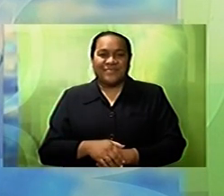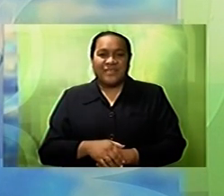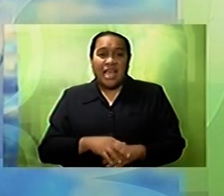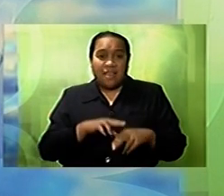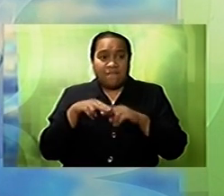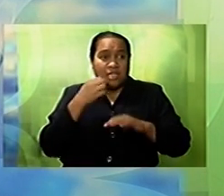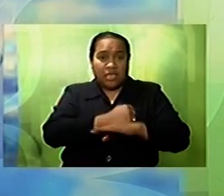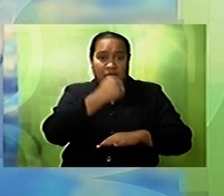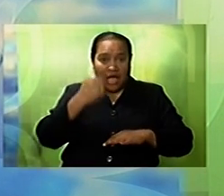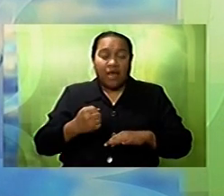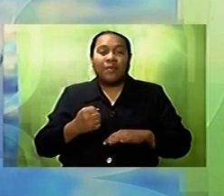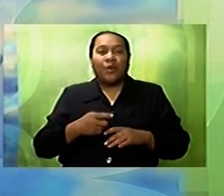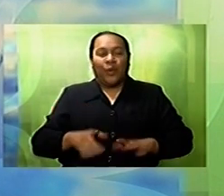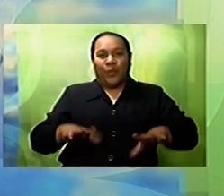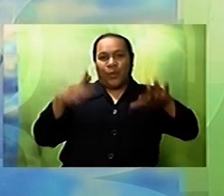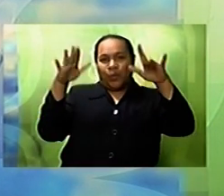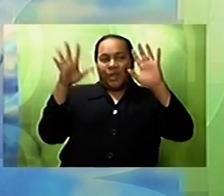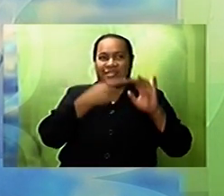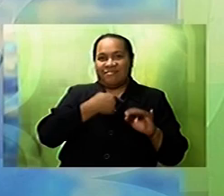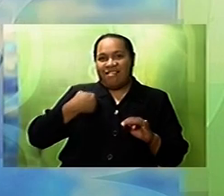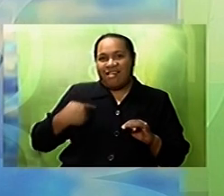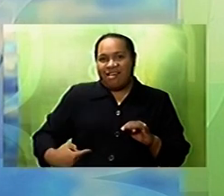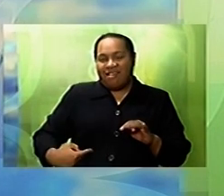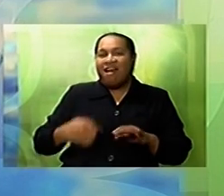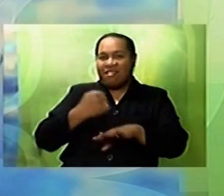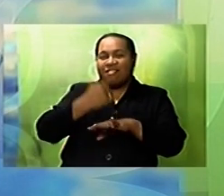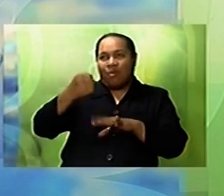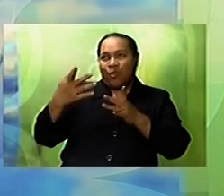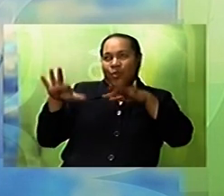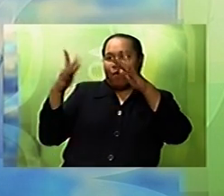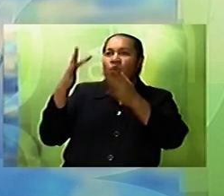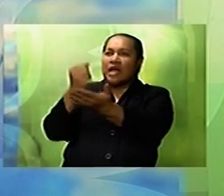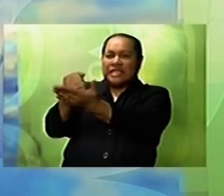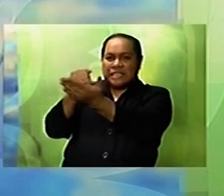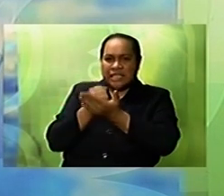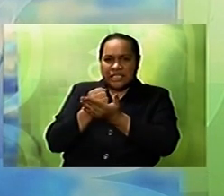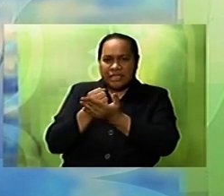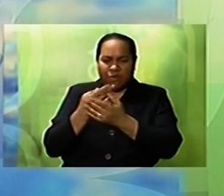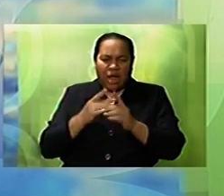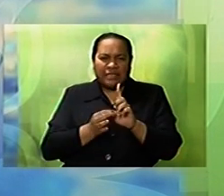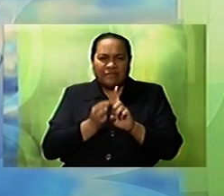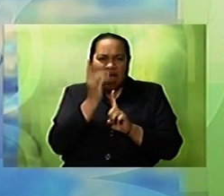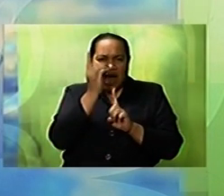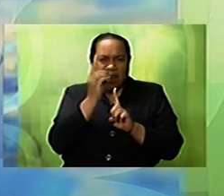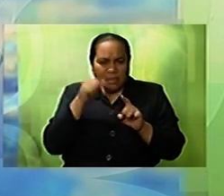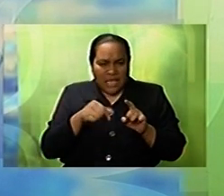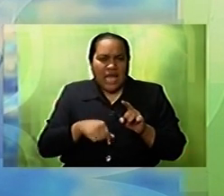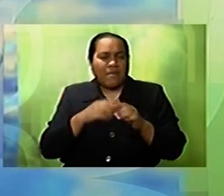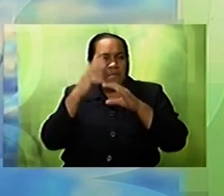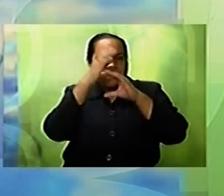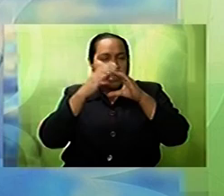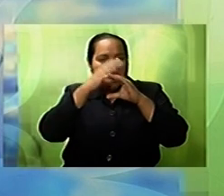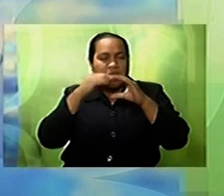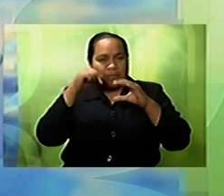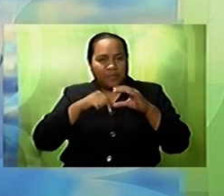Fijian government has commended the government of the People's Republic of China for its assistance towards the development of the media sector in the